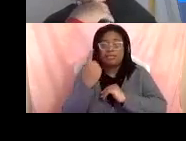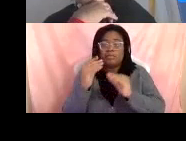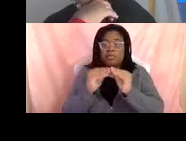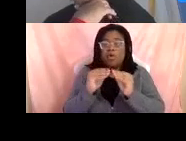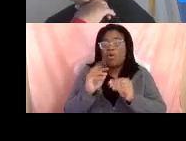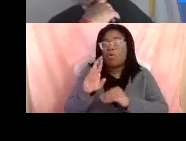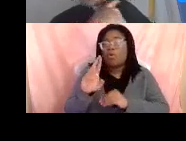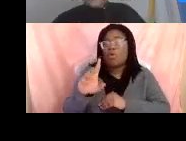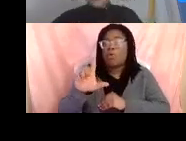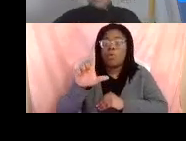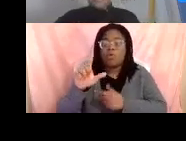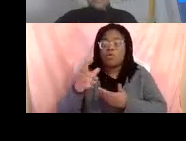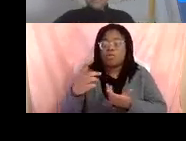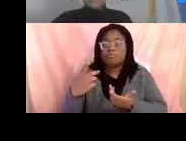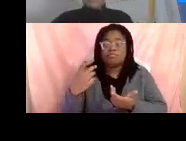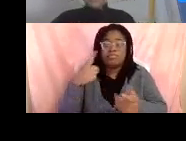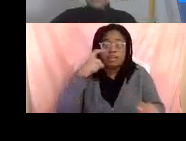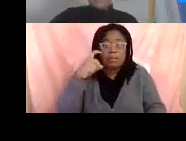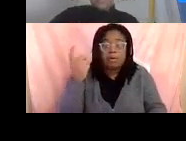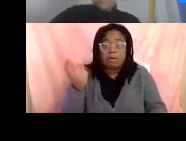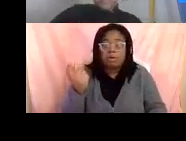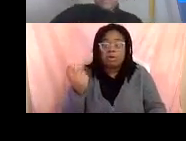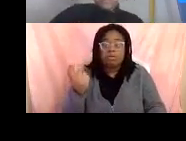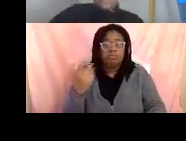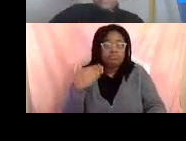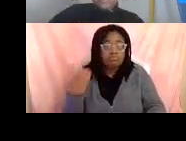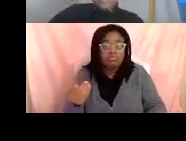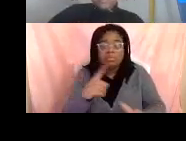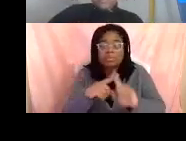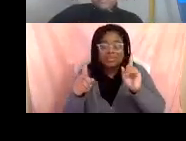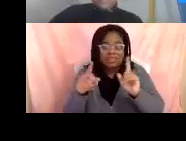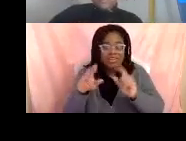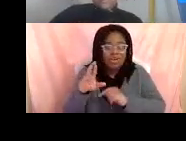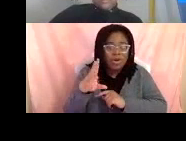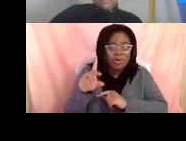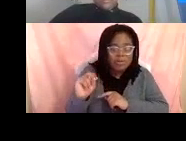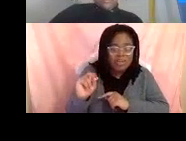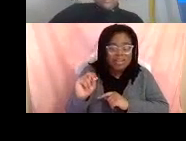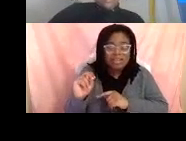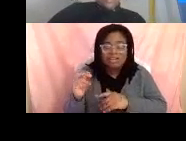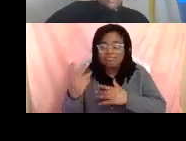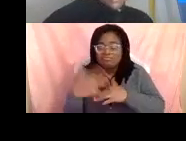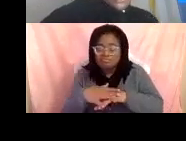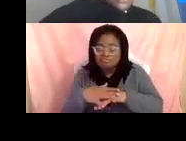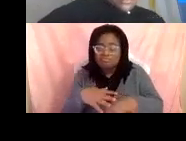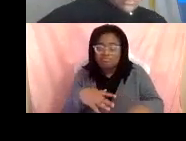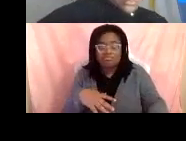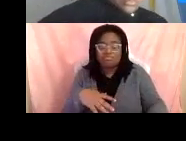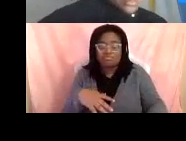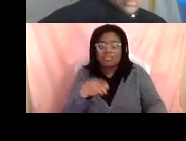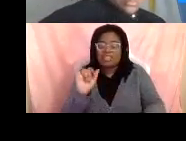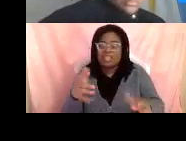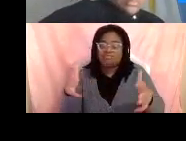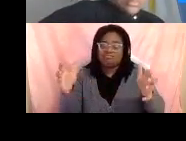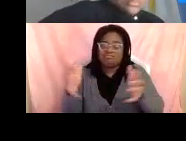because of the suburbs and et cetera, but it's also urban. So like that coming together,